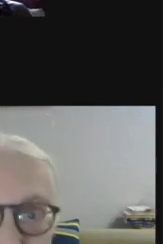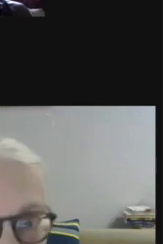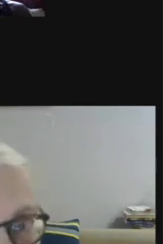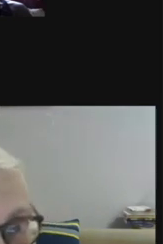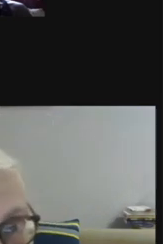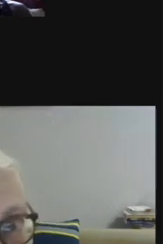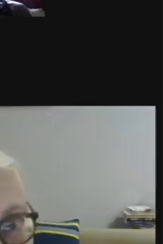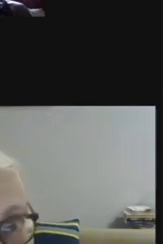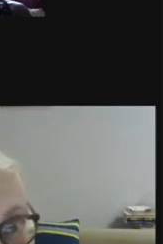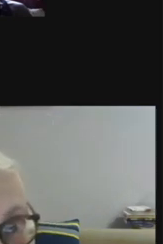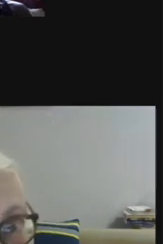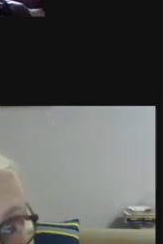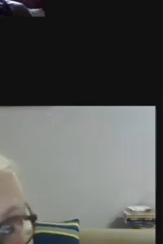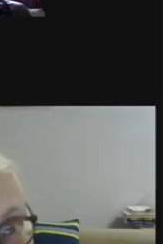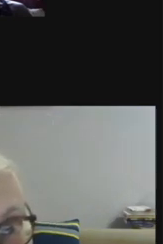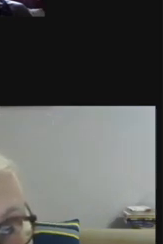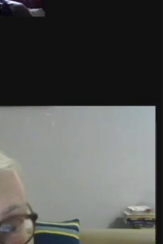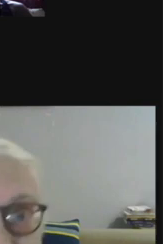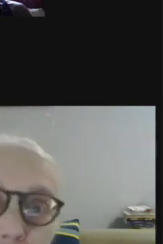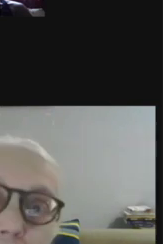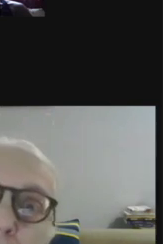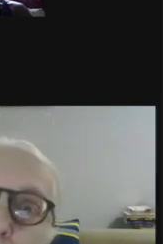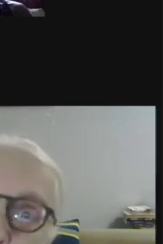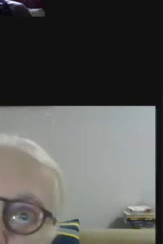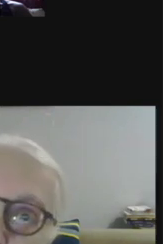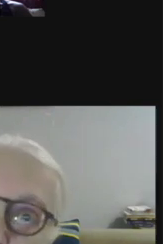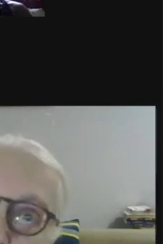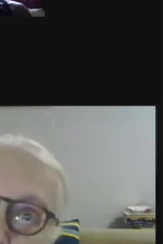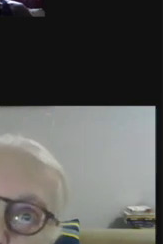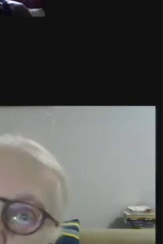wheel, and go down the Mississippi River,